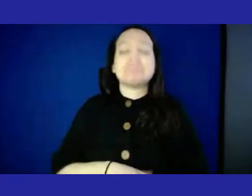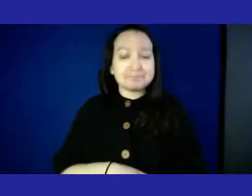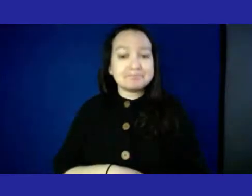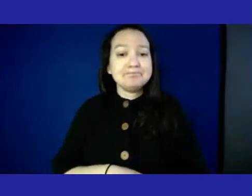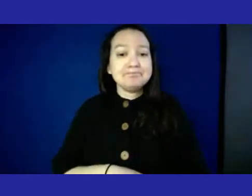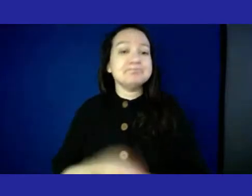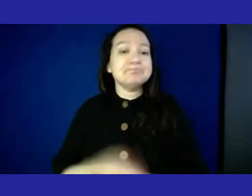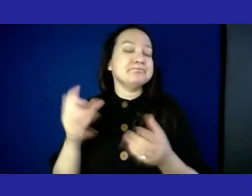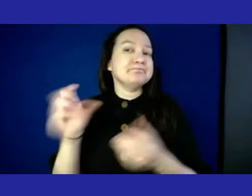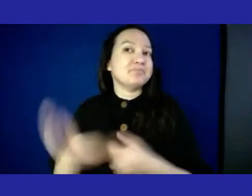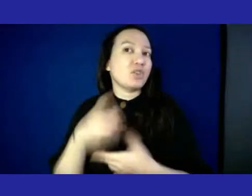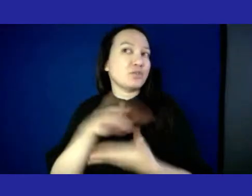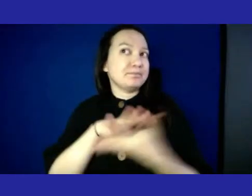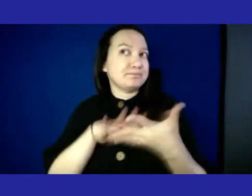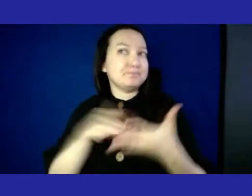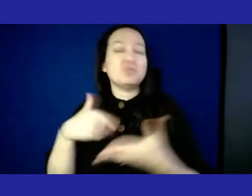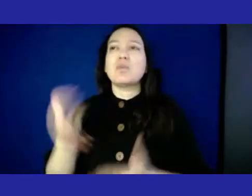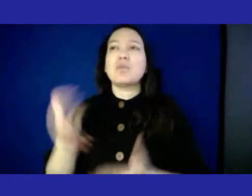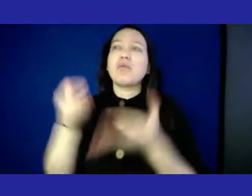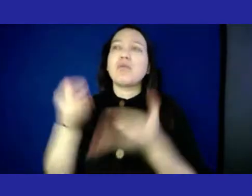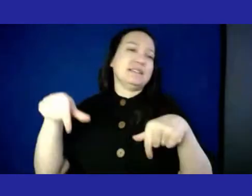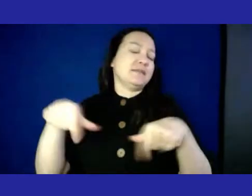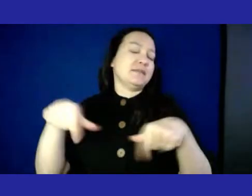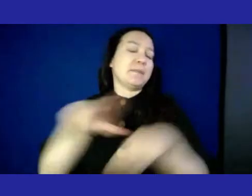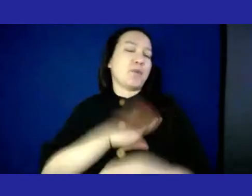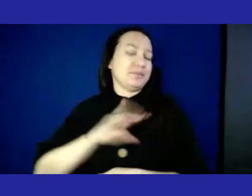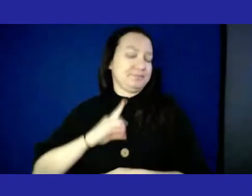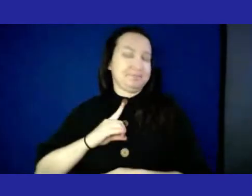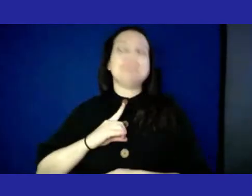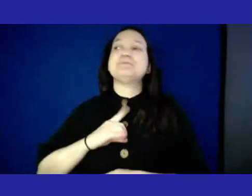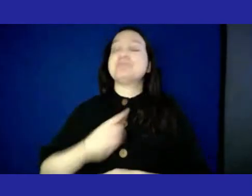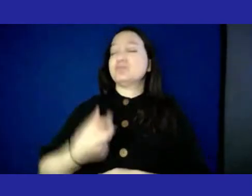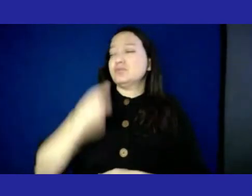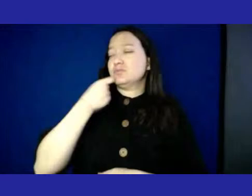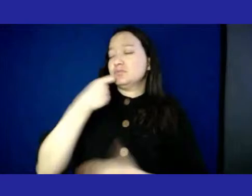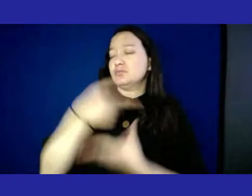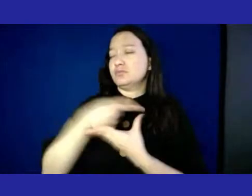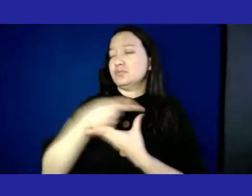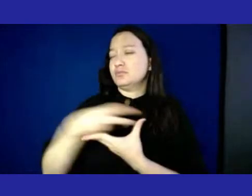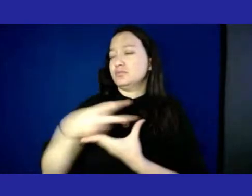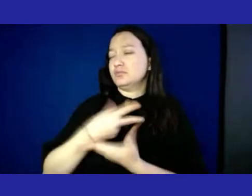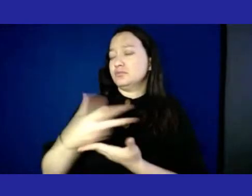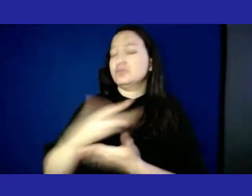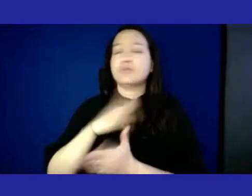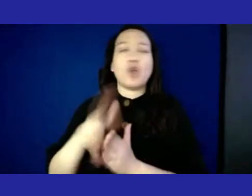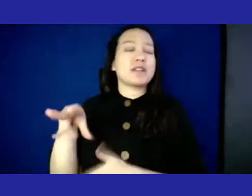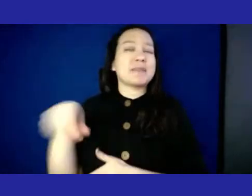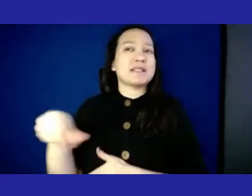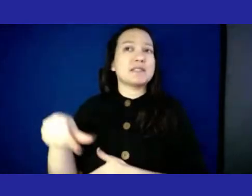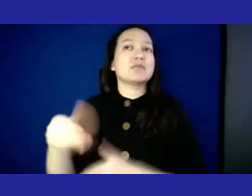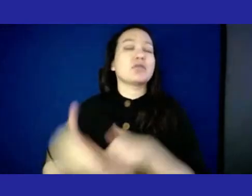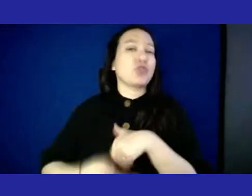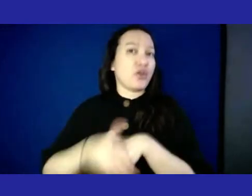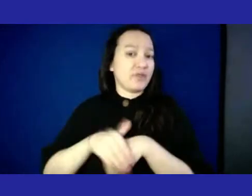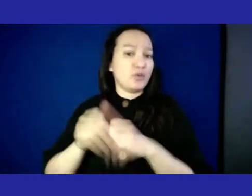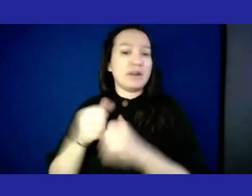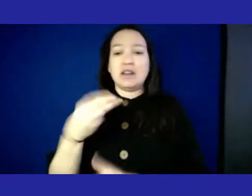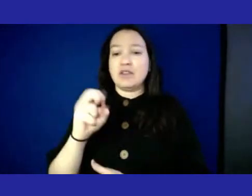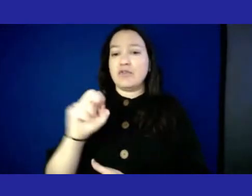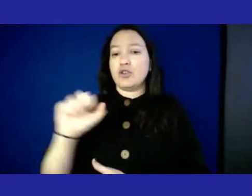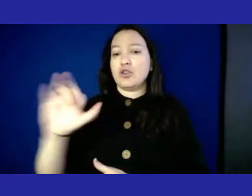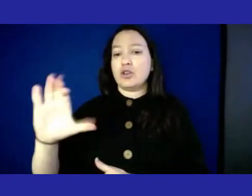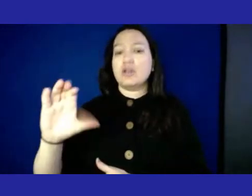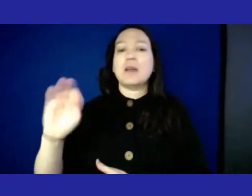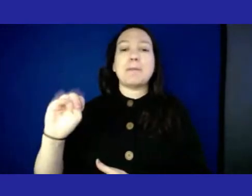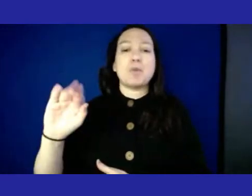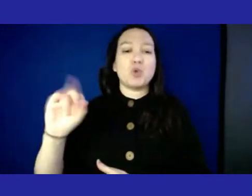with other items that we brought to the board in recent weeks, all of the expenses under this will be covered by the HERC MOU